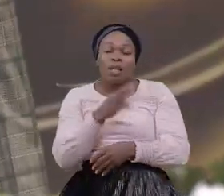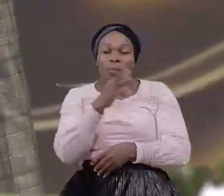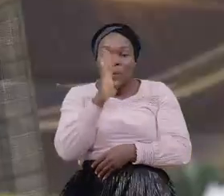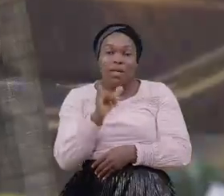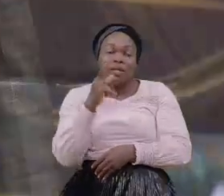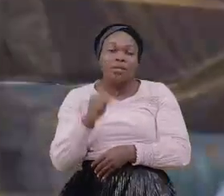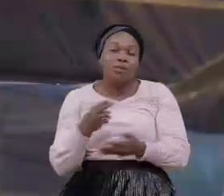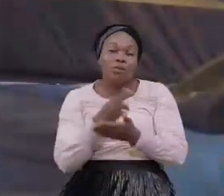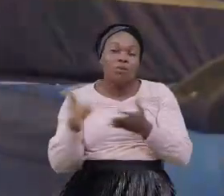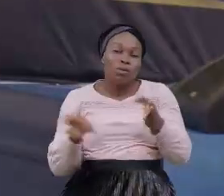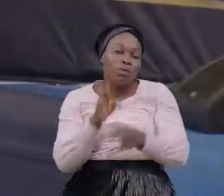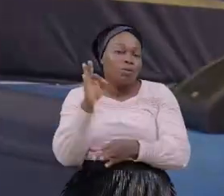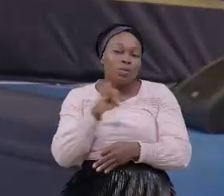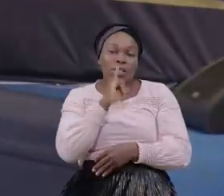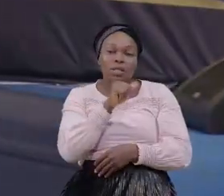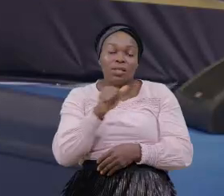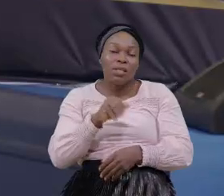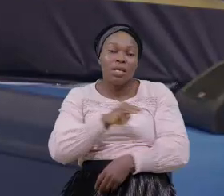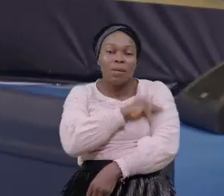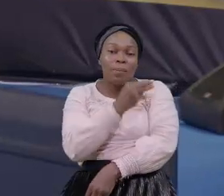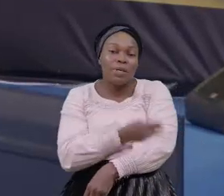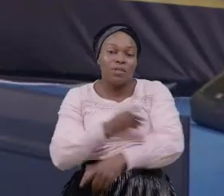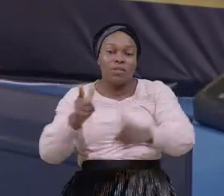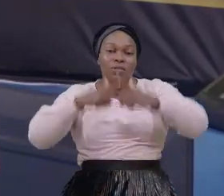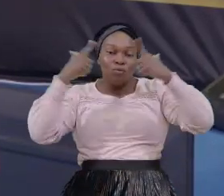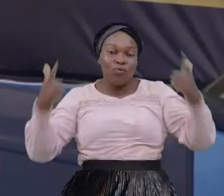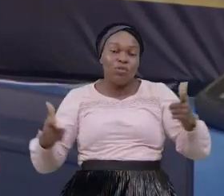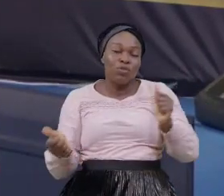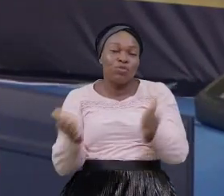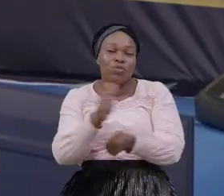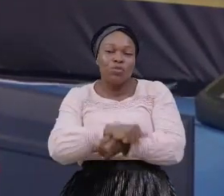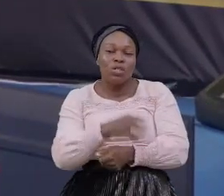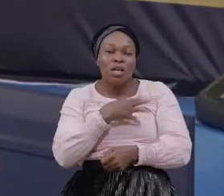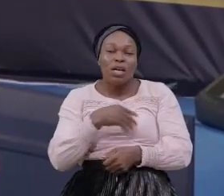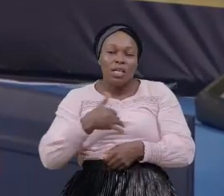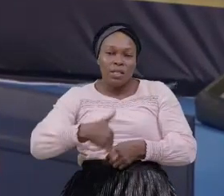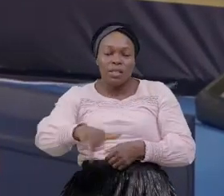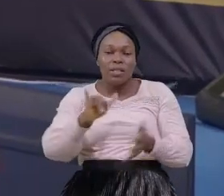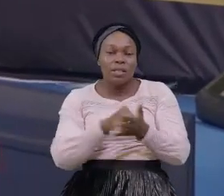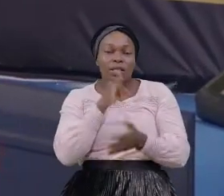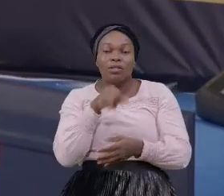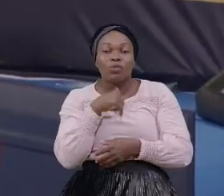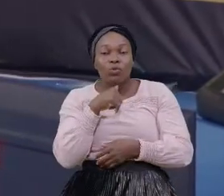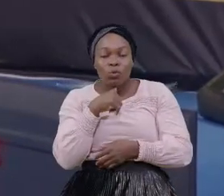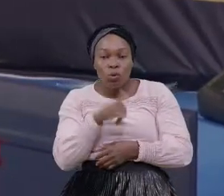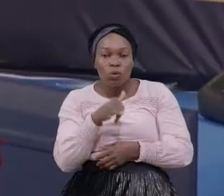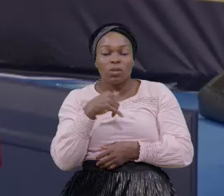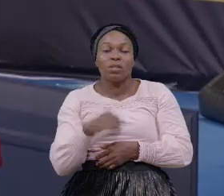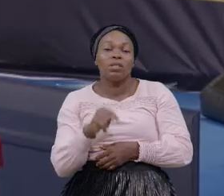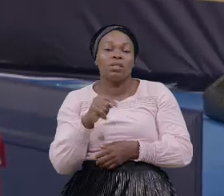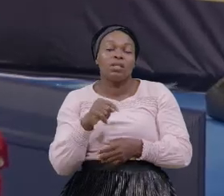mighty, mighty change. And yet, that's not the end. Whatever experience you